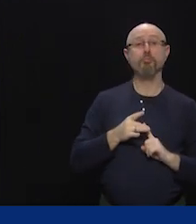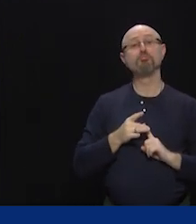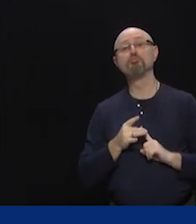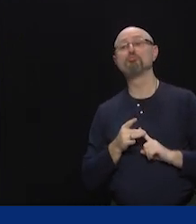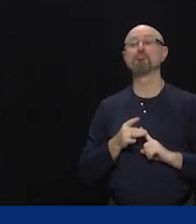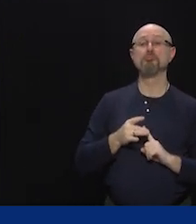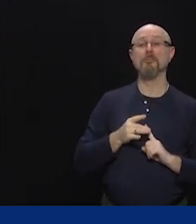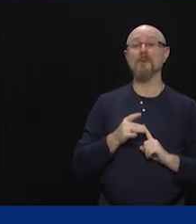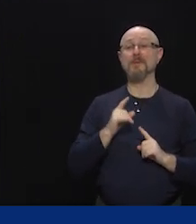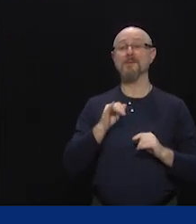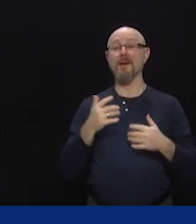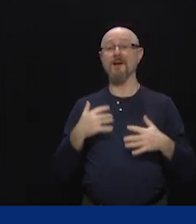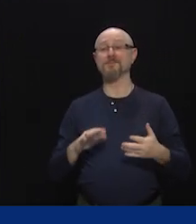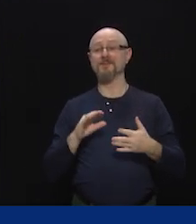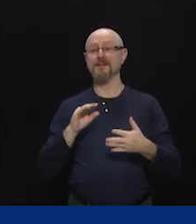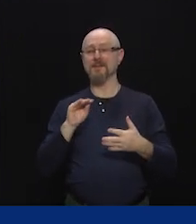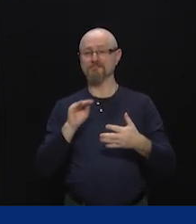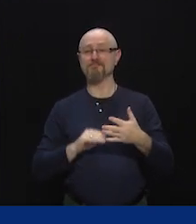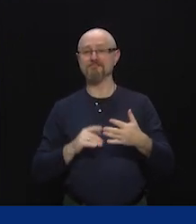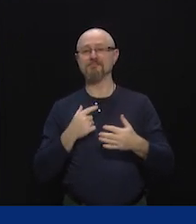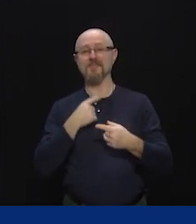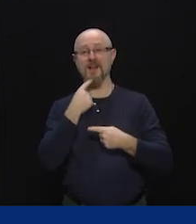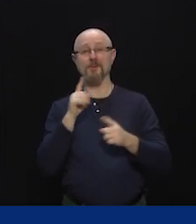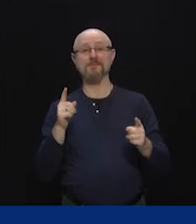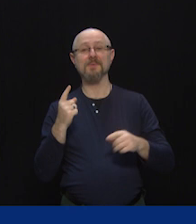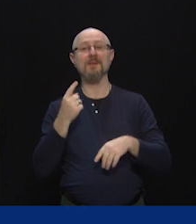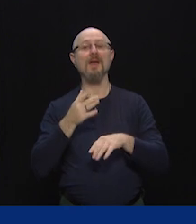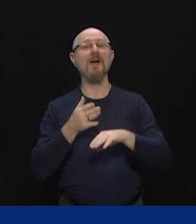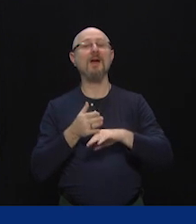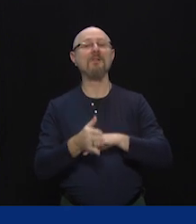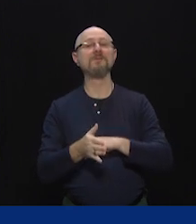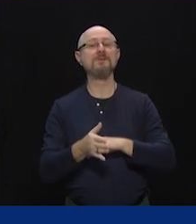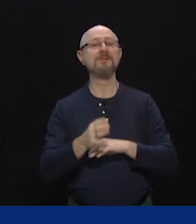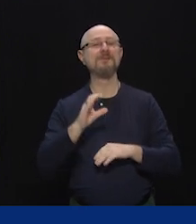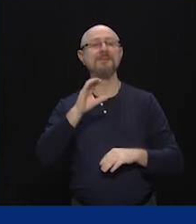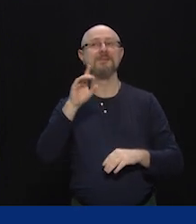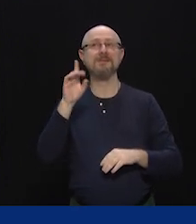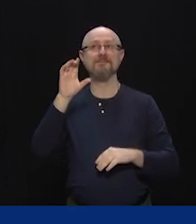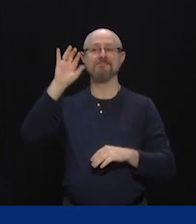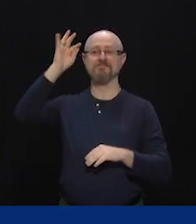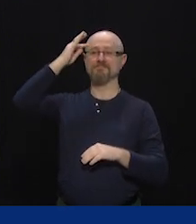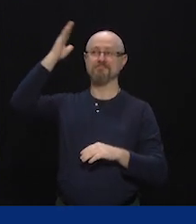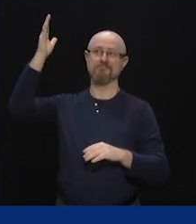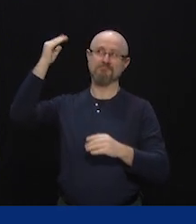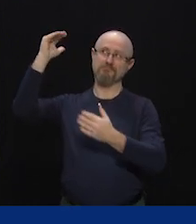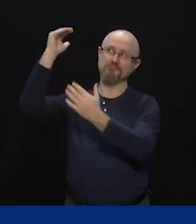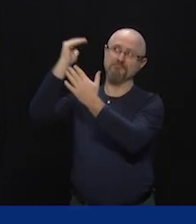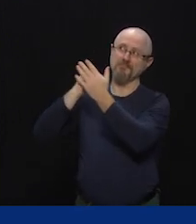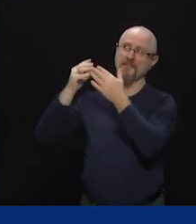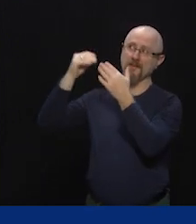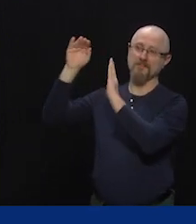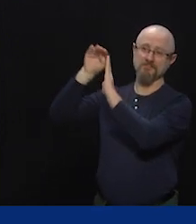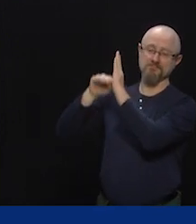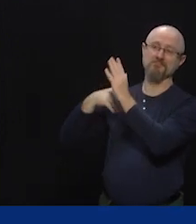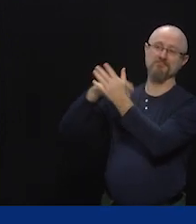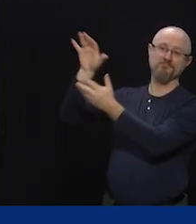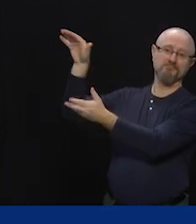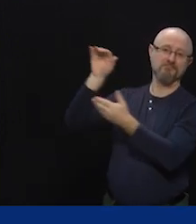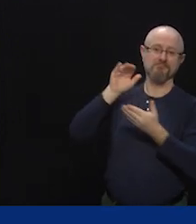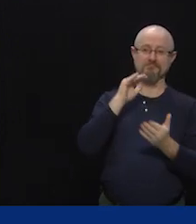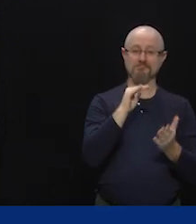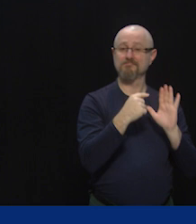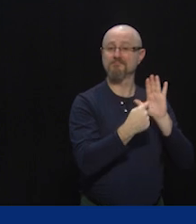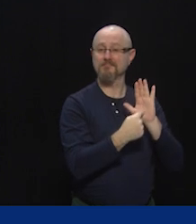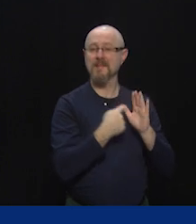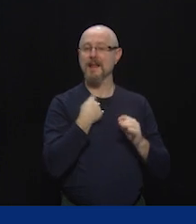this guidance the day after the Centers of Disease Control released its guidance update. Ours differed in some